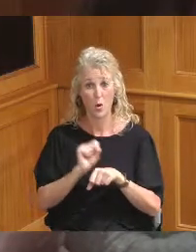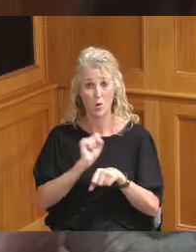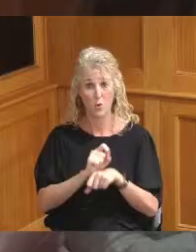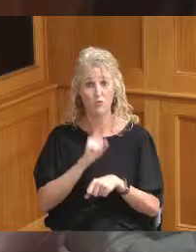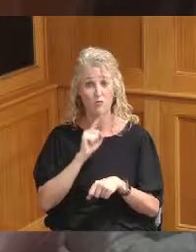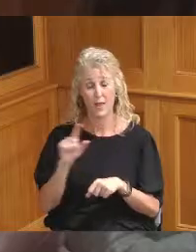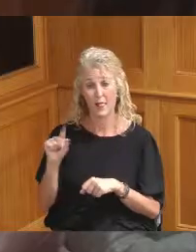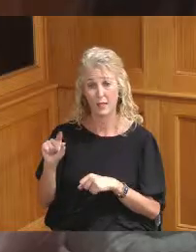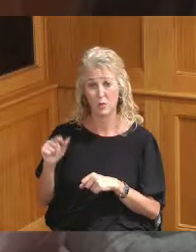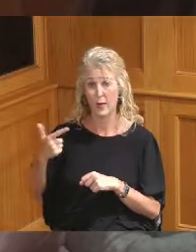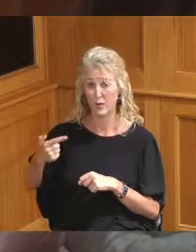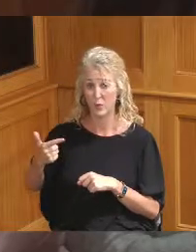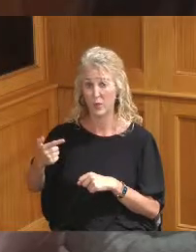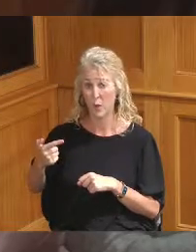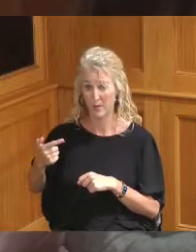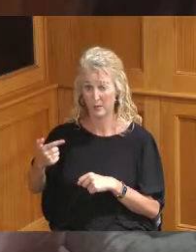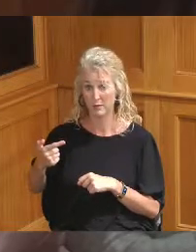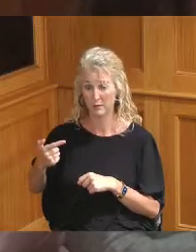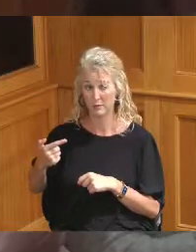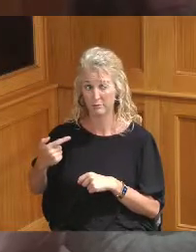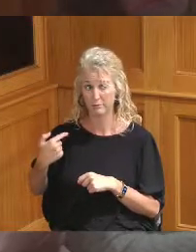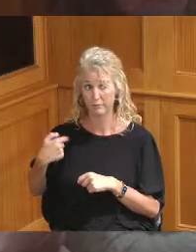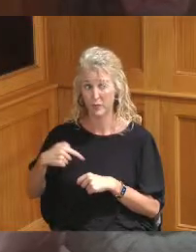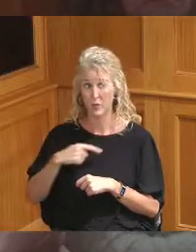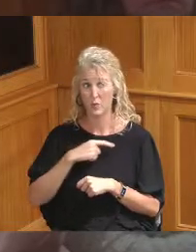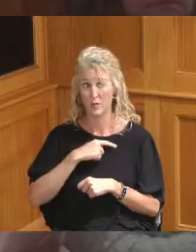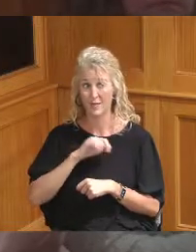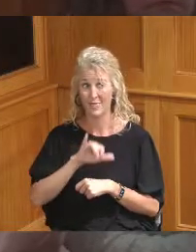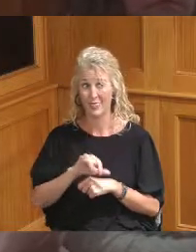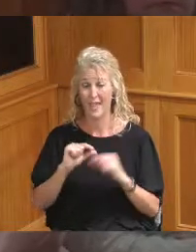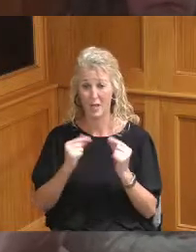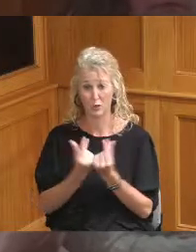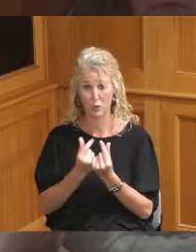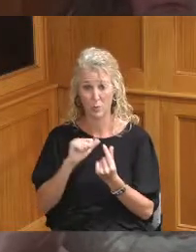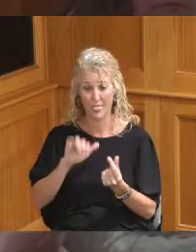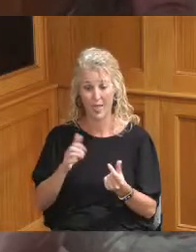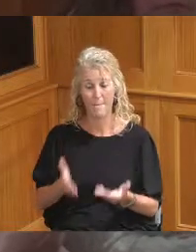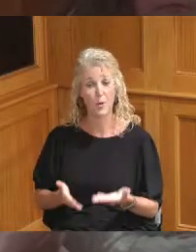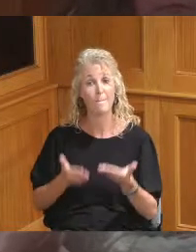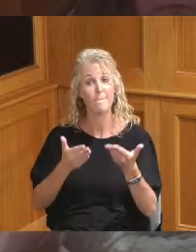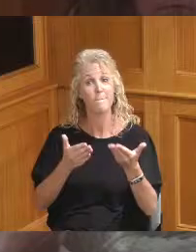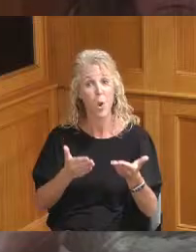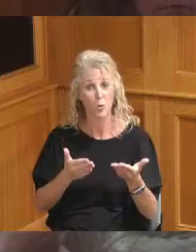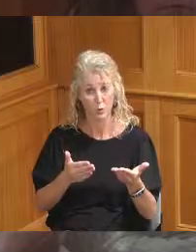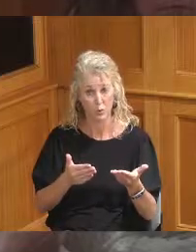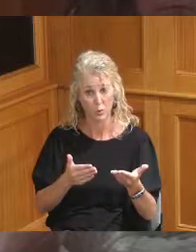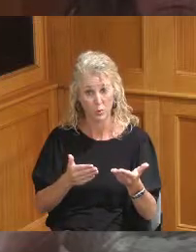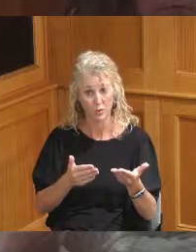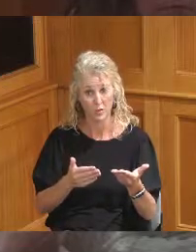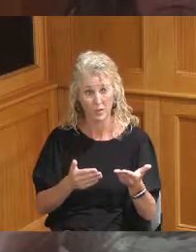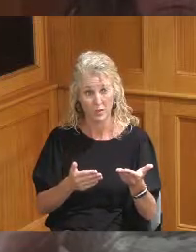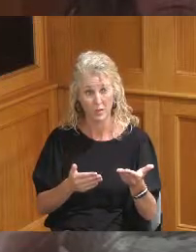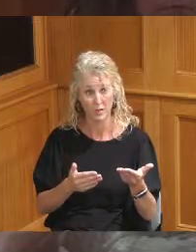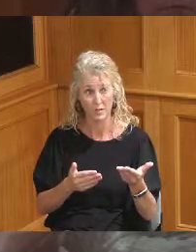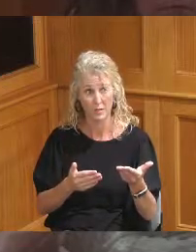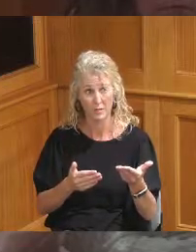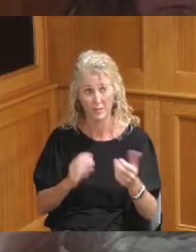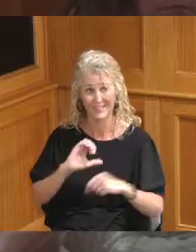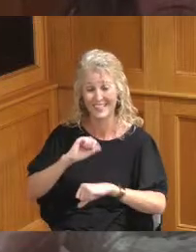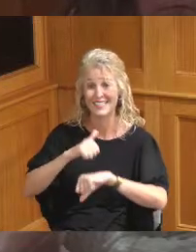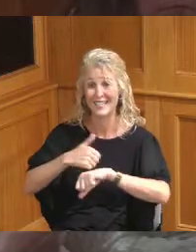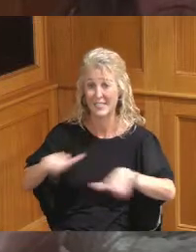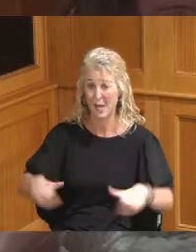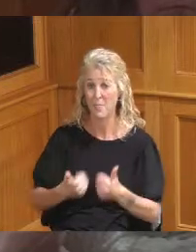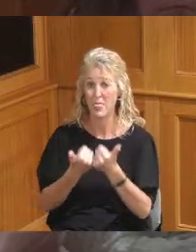really in 2021, is when and that proposal is the proposal that creates those